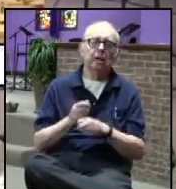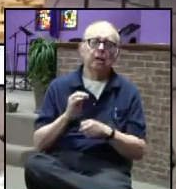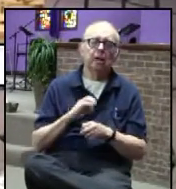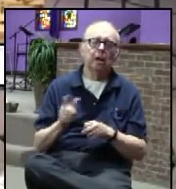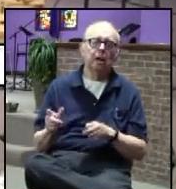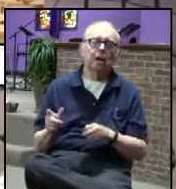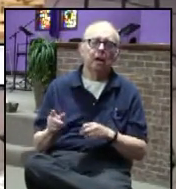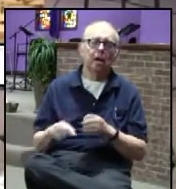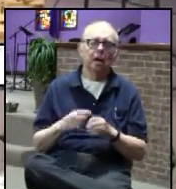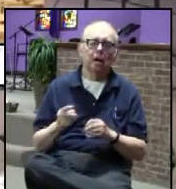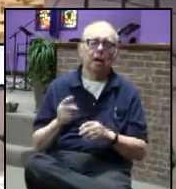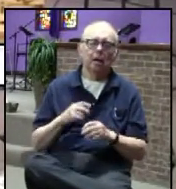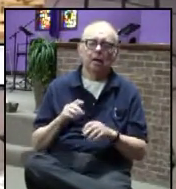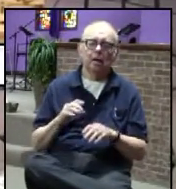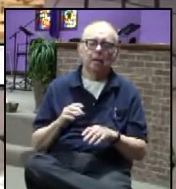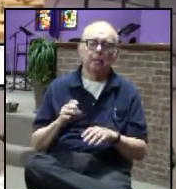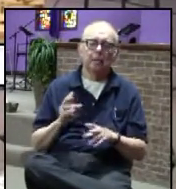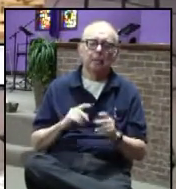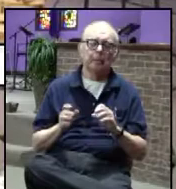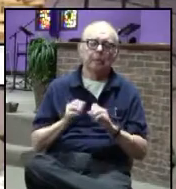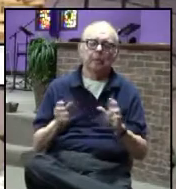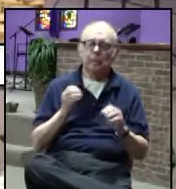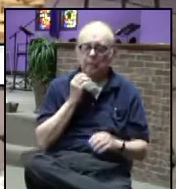But what a homeless person generally cannot find is toiletries.